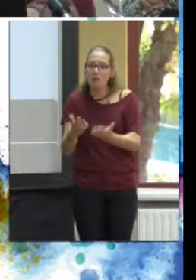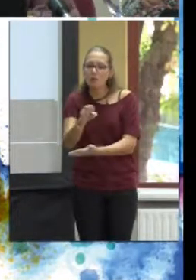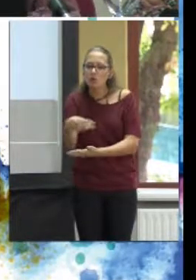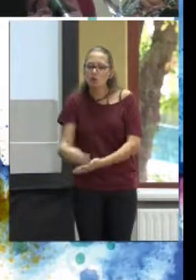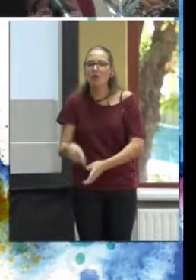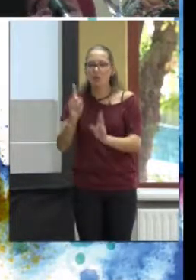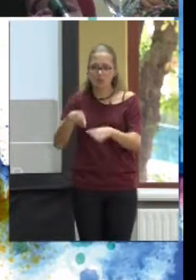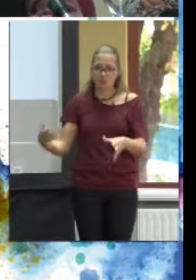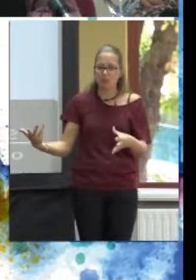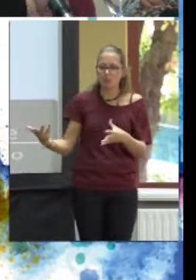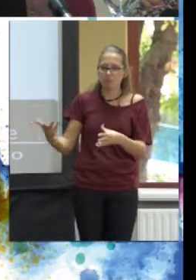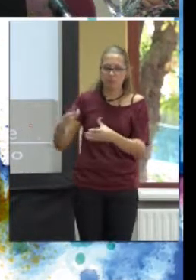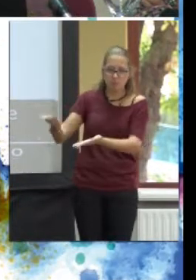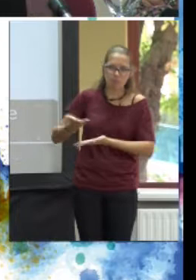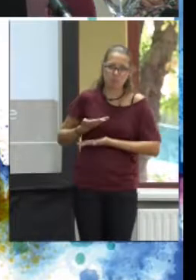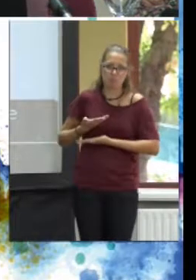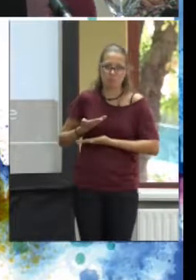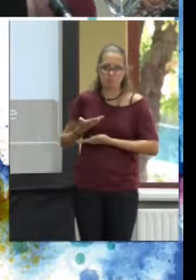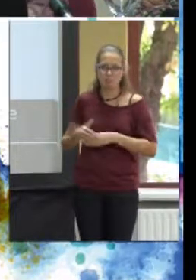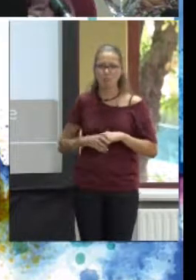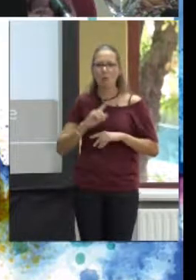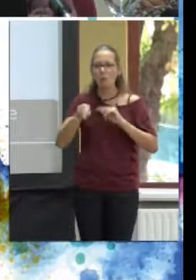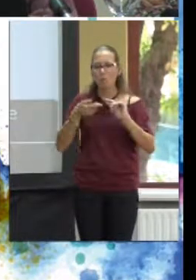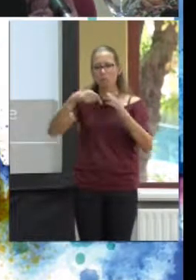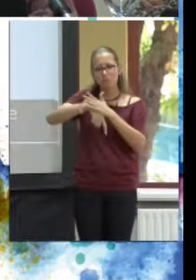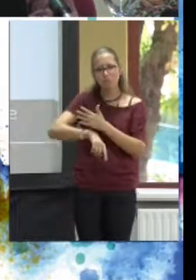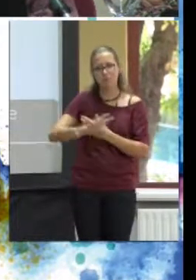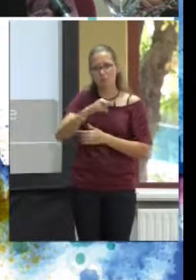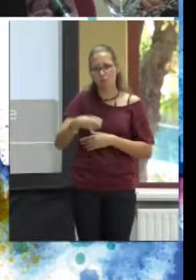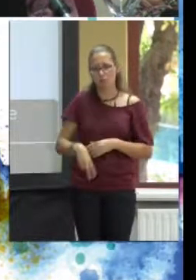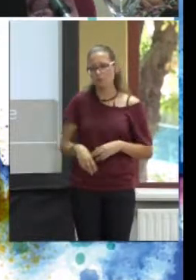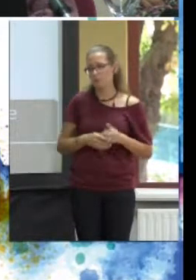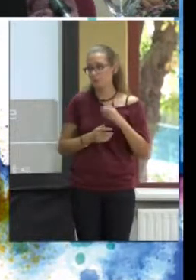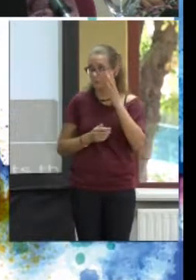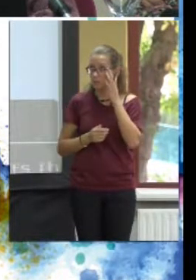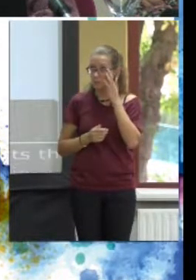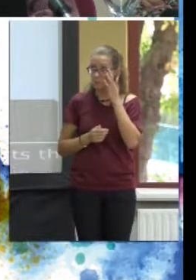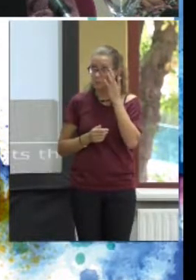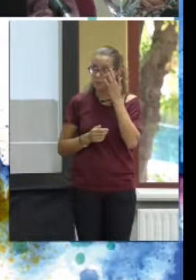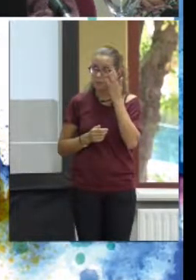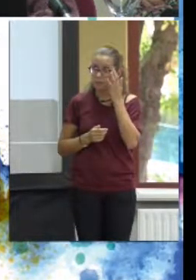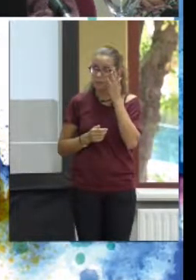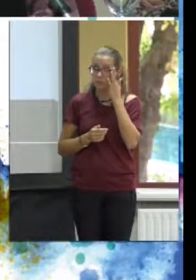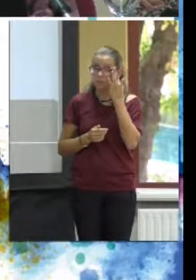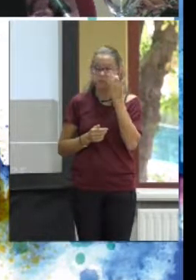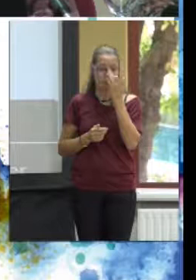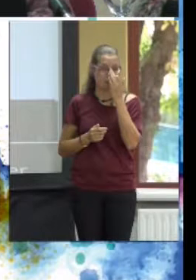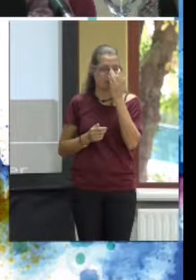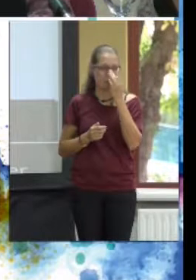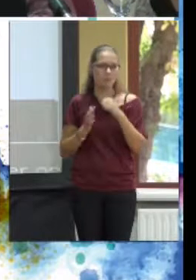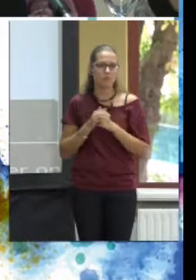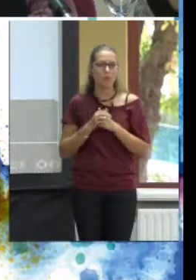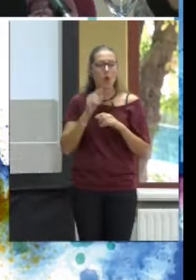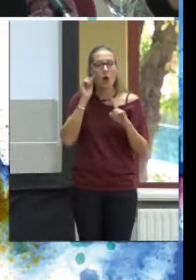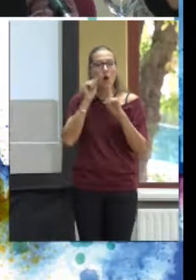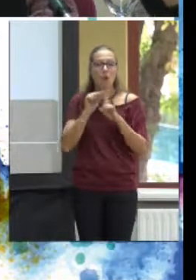processes of the results that have been achieved and that I will explain later on with greater detail. The